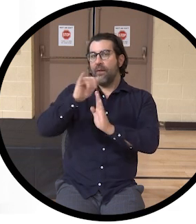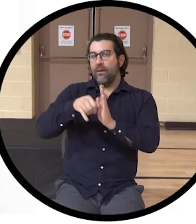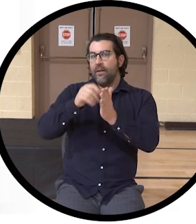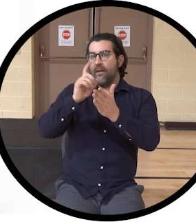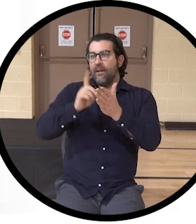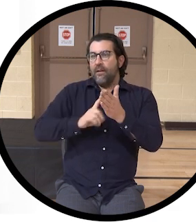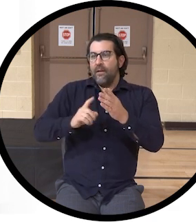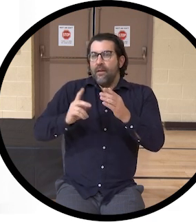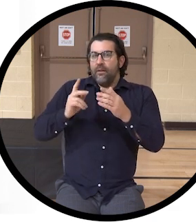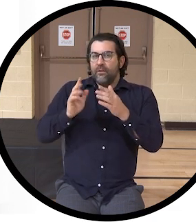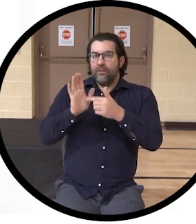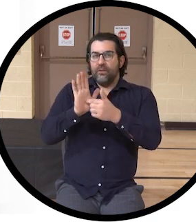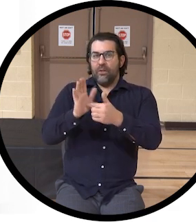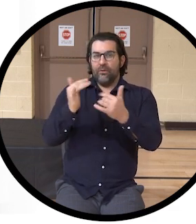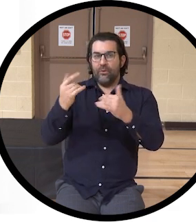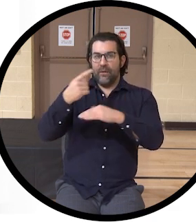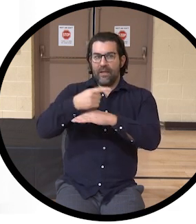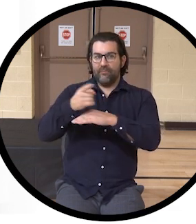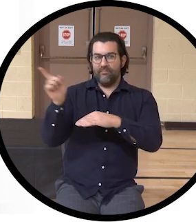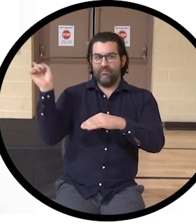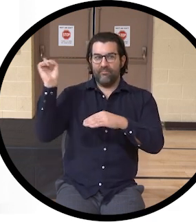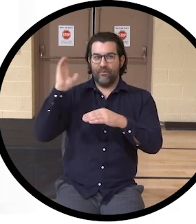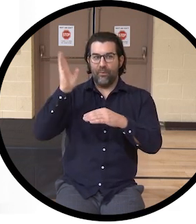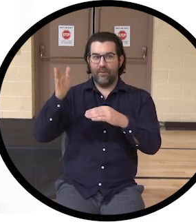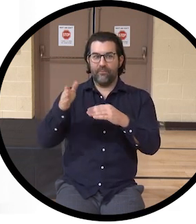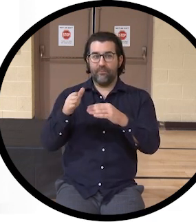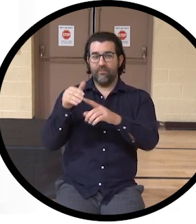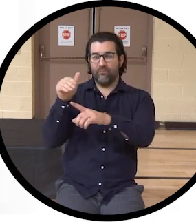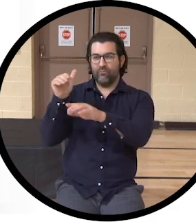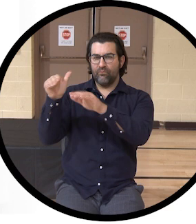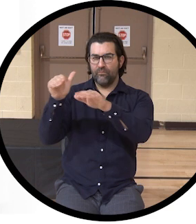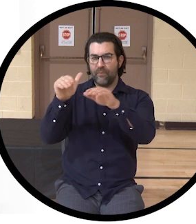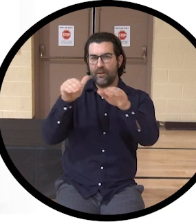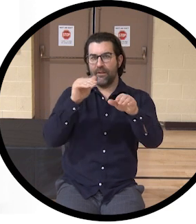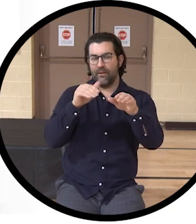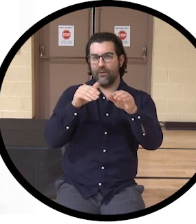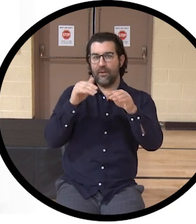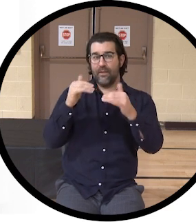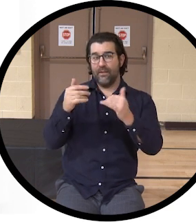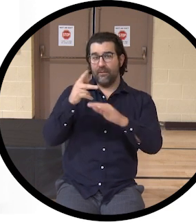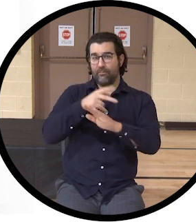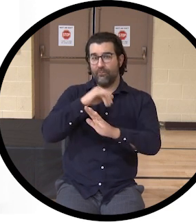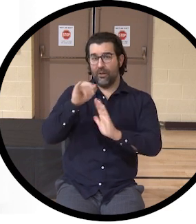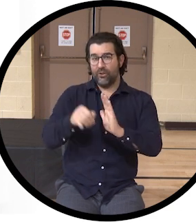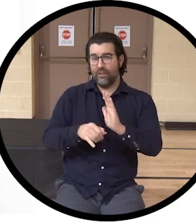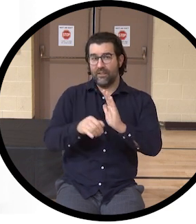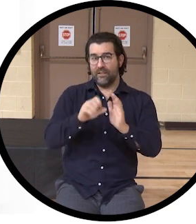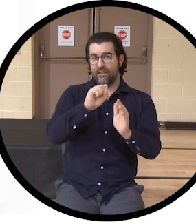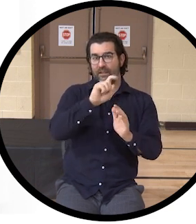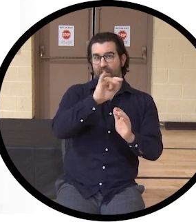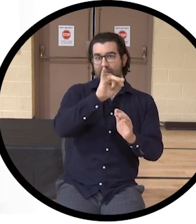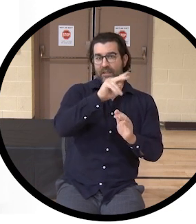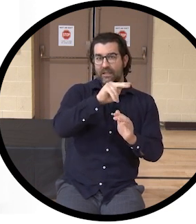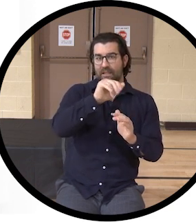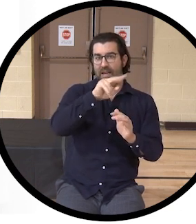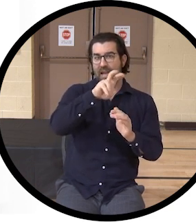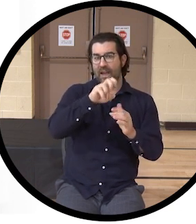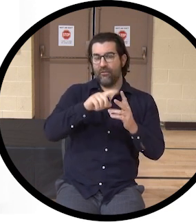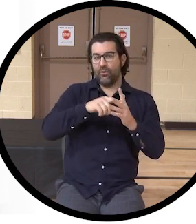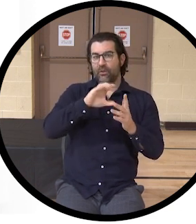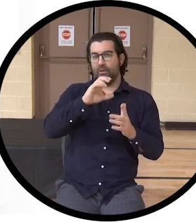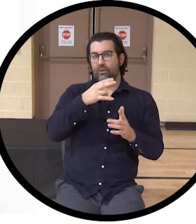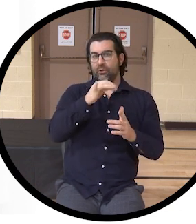you'll be seeing today. Just a reminder for folks, the scope of the project is Stanton Ave from Chislett